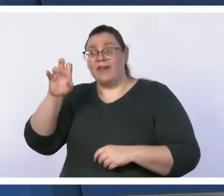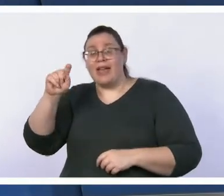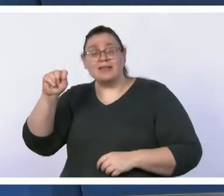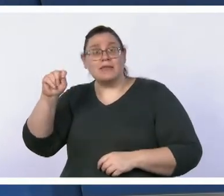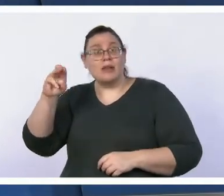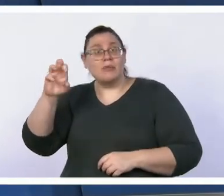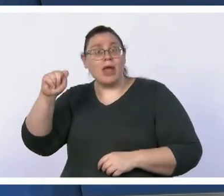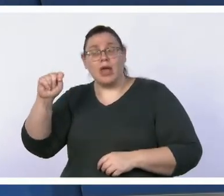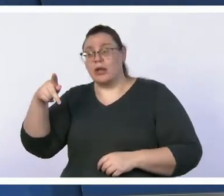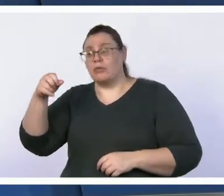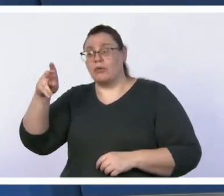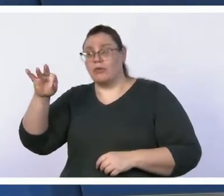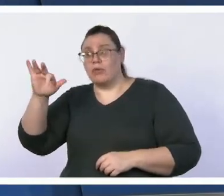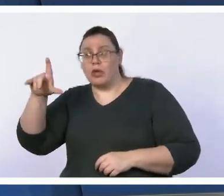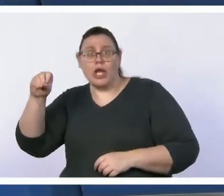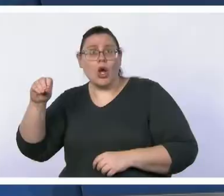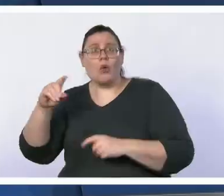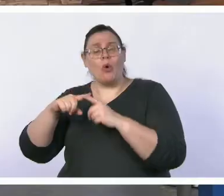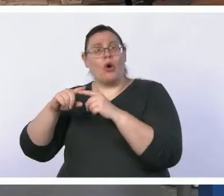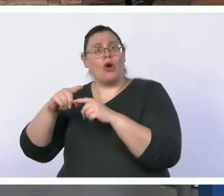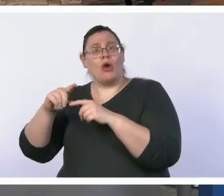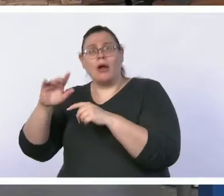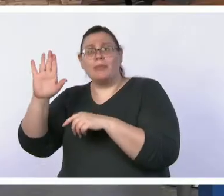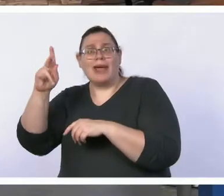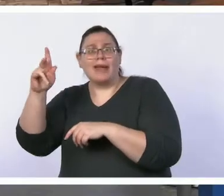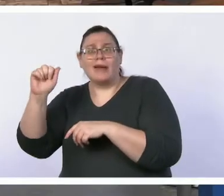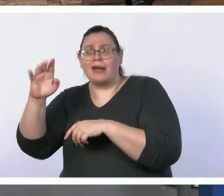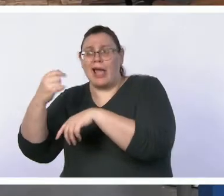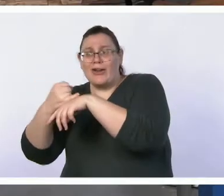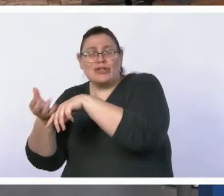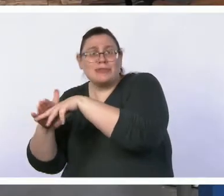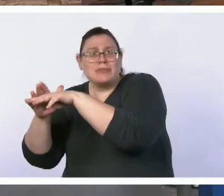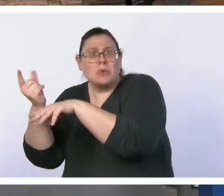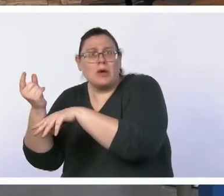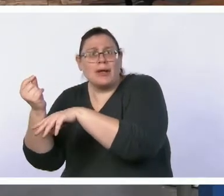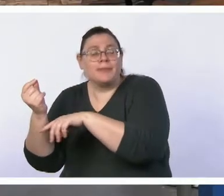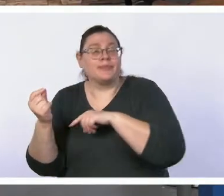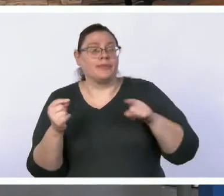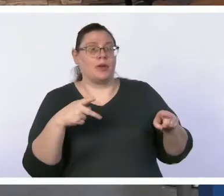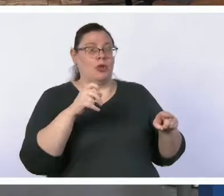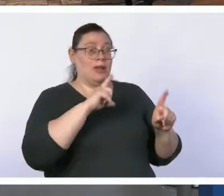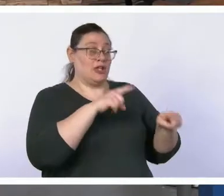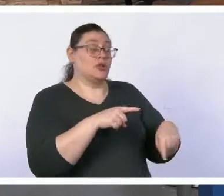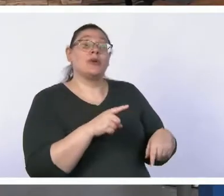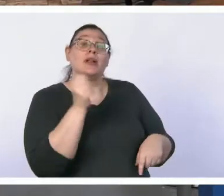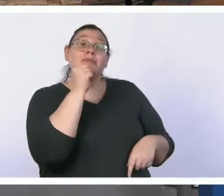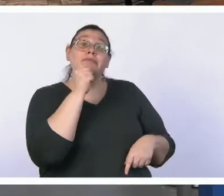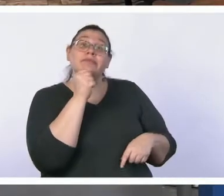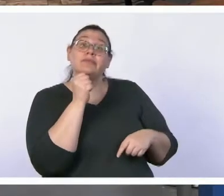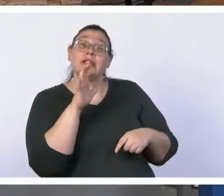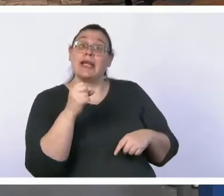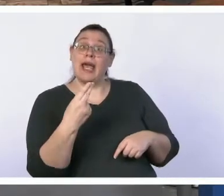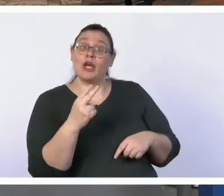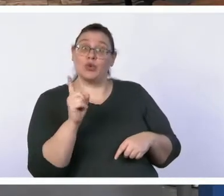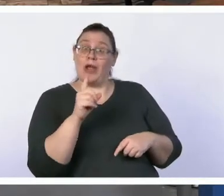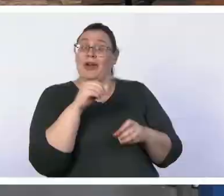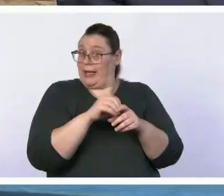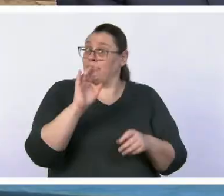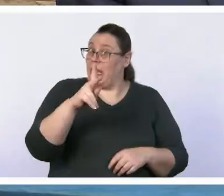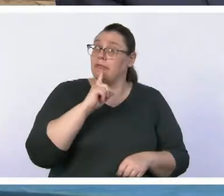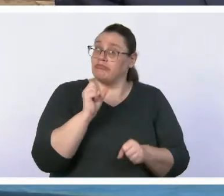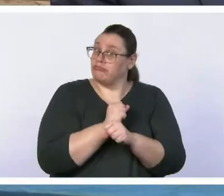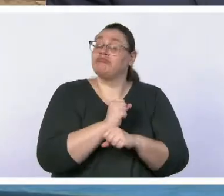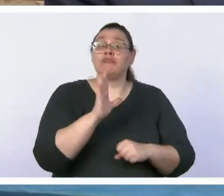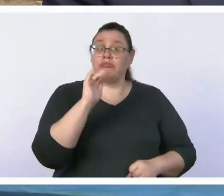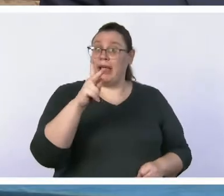in an interest-bearing account living somewhere? So the day-to-day cash of the city is in fact held in bank accounts and bank